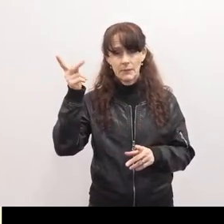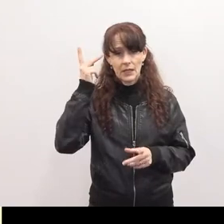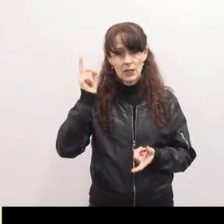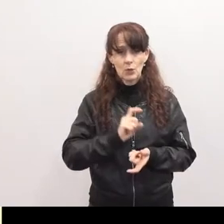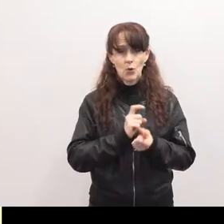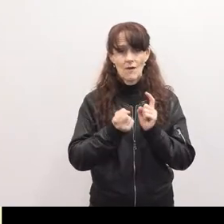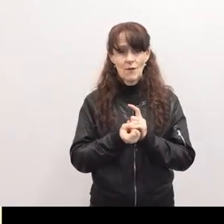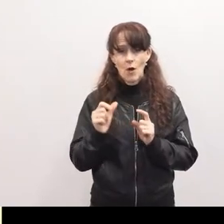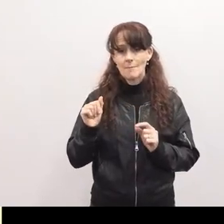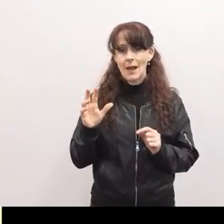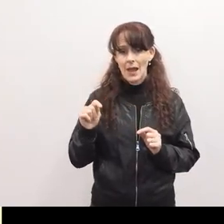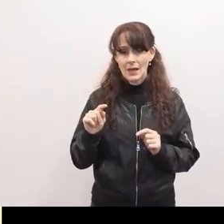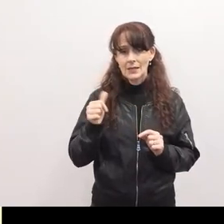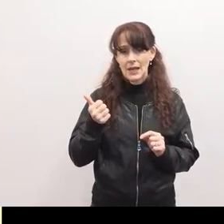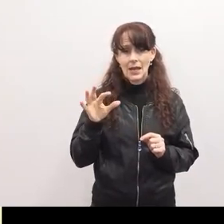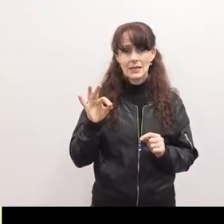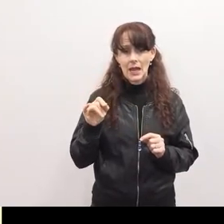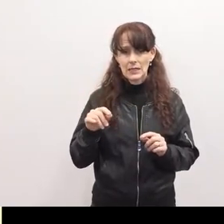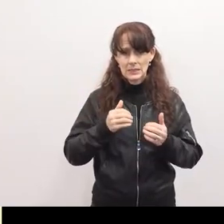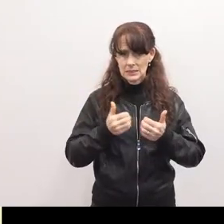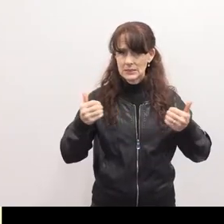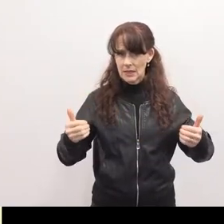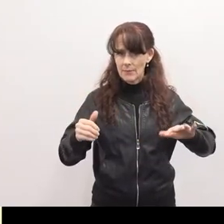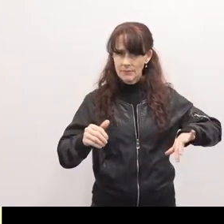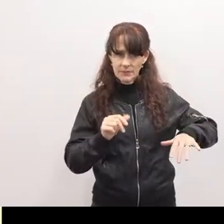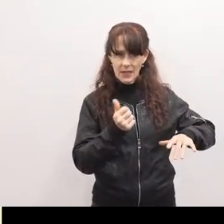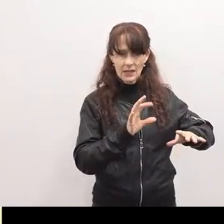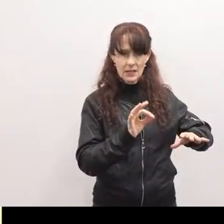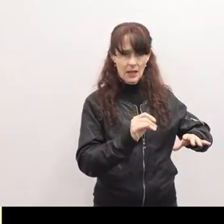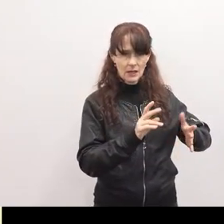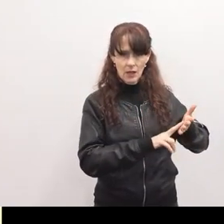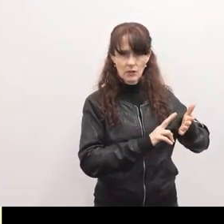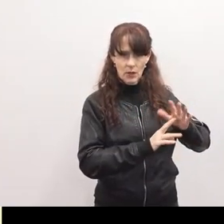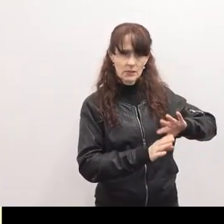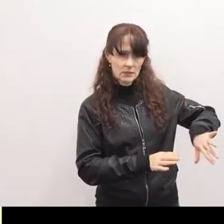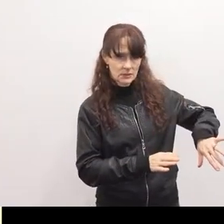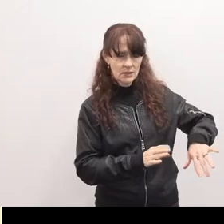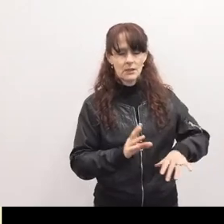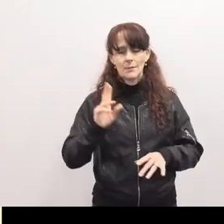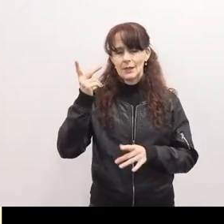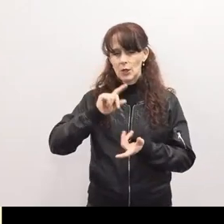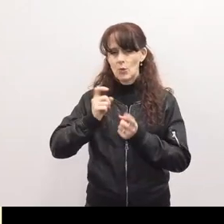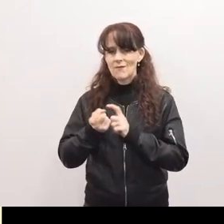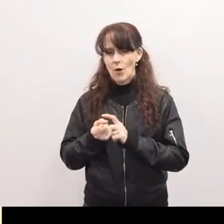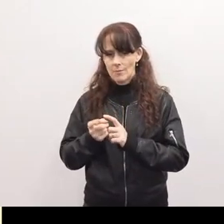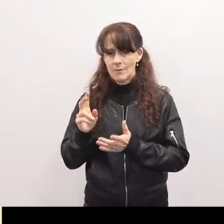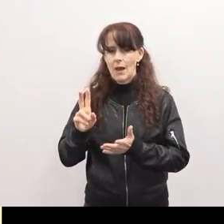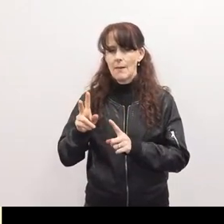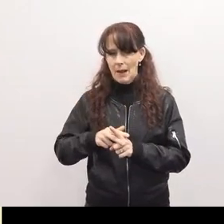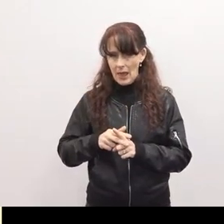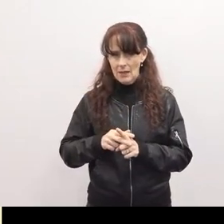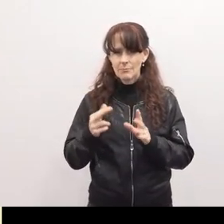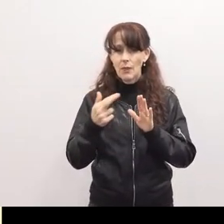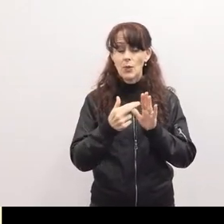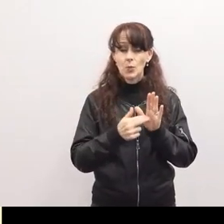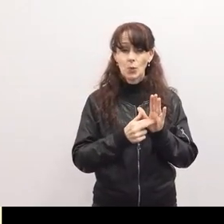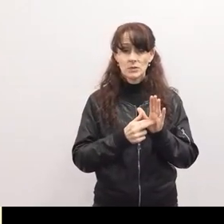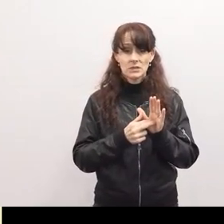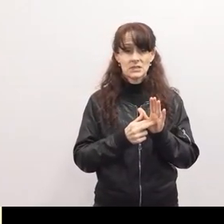Act applies and 1090 doesn't apply because 1090 only applies to contracts. But the rules are pretty much the